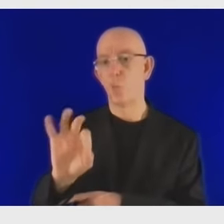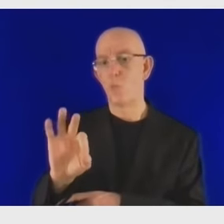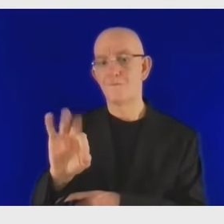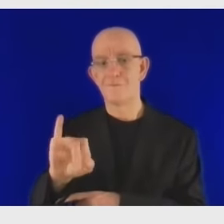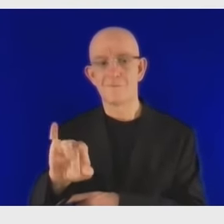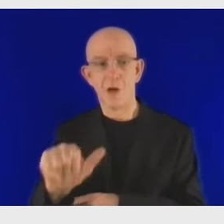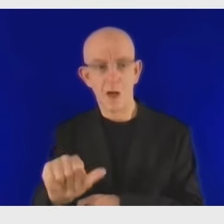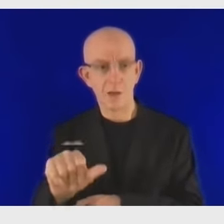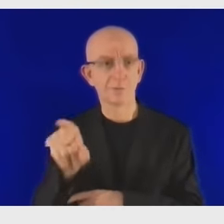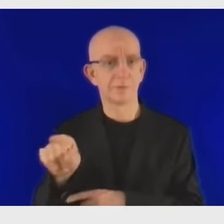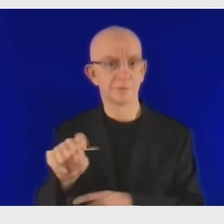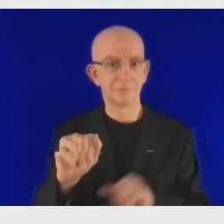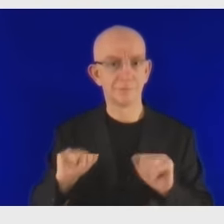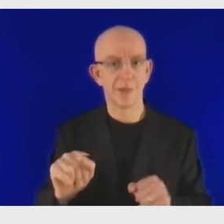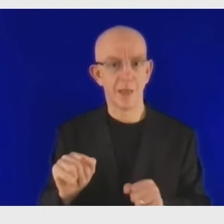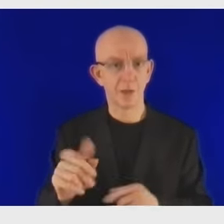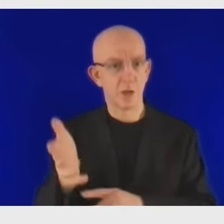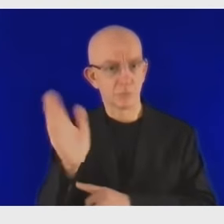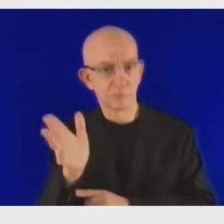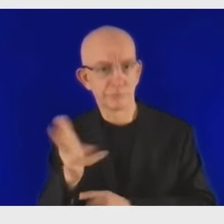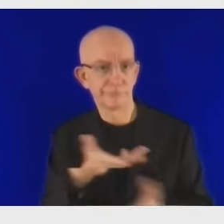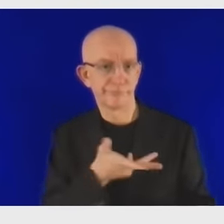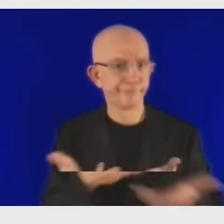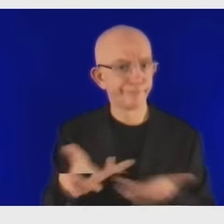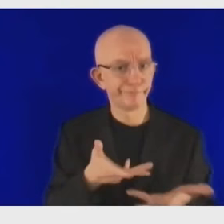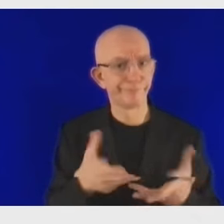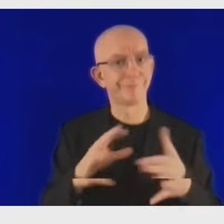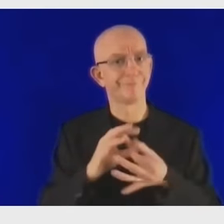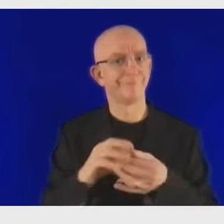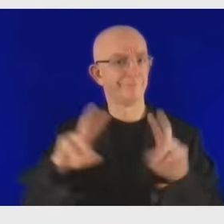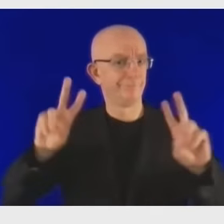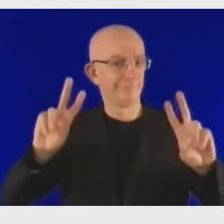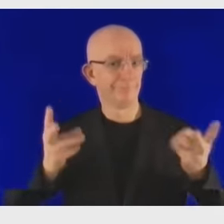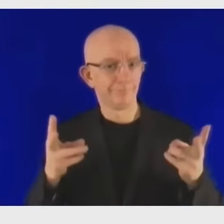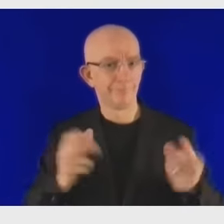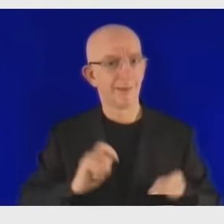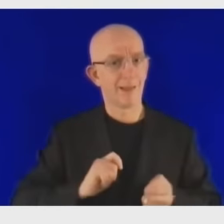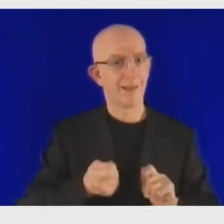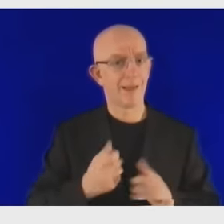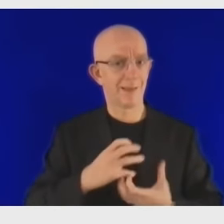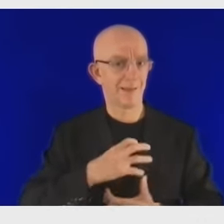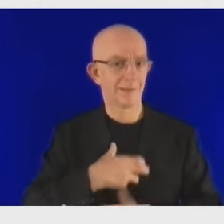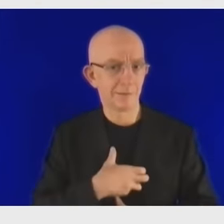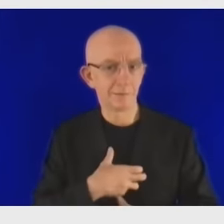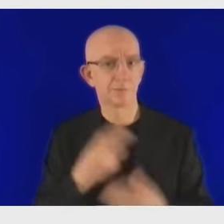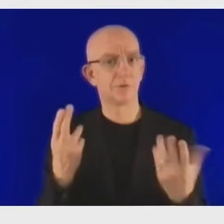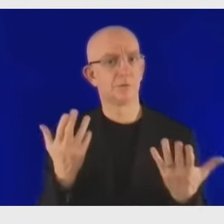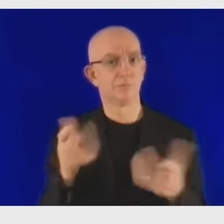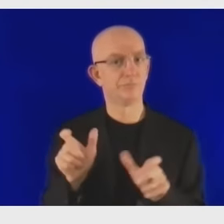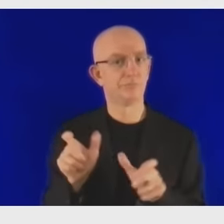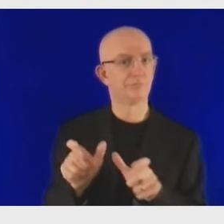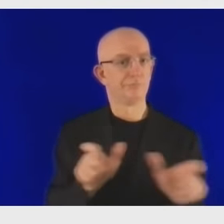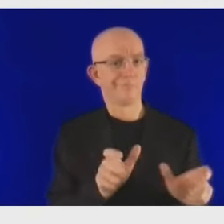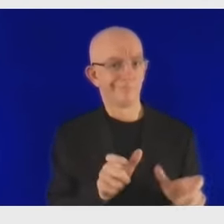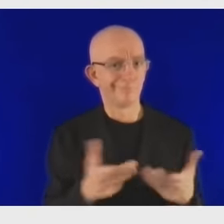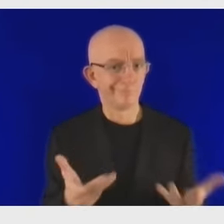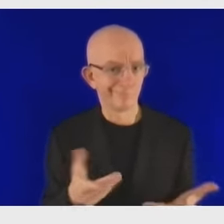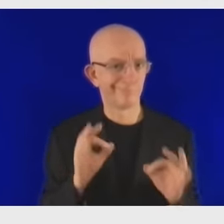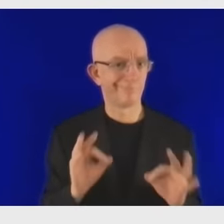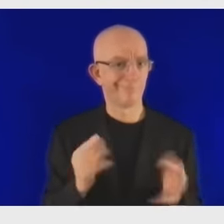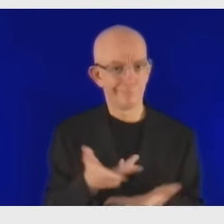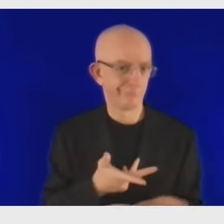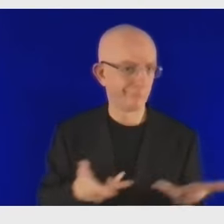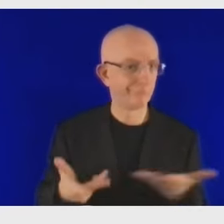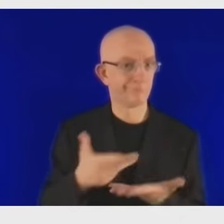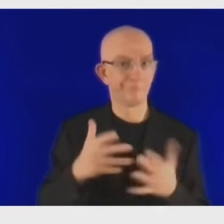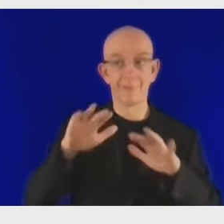that financing is available and accessible to communities, but also that it's a reflecting of the reality that we're in now. The